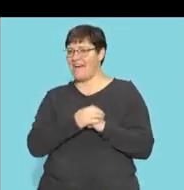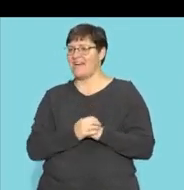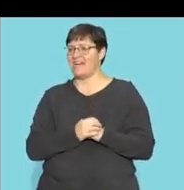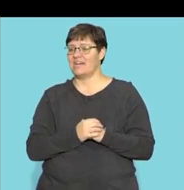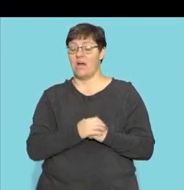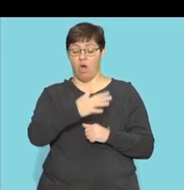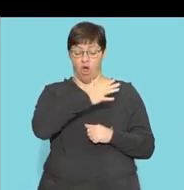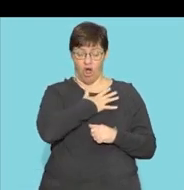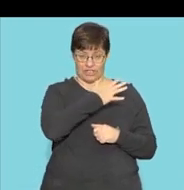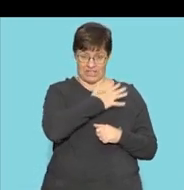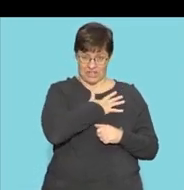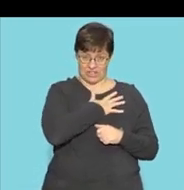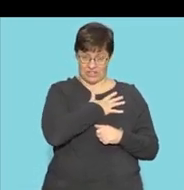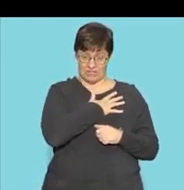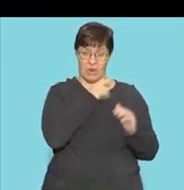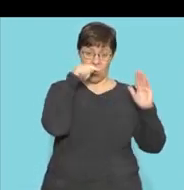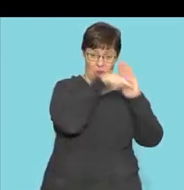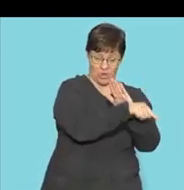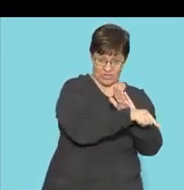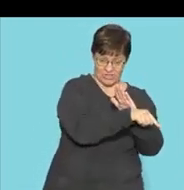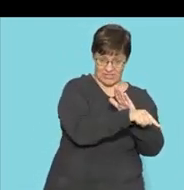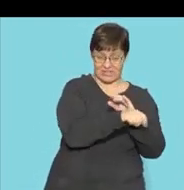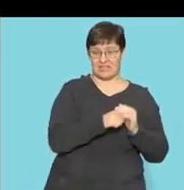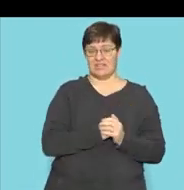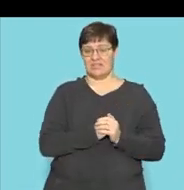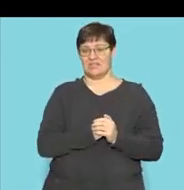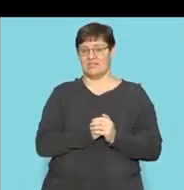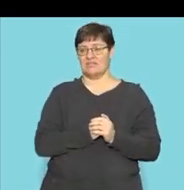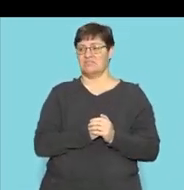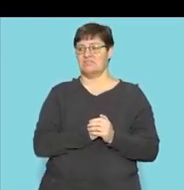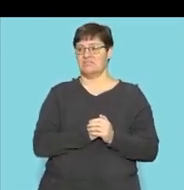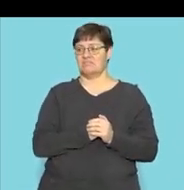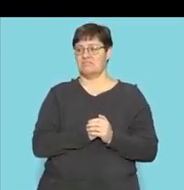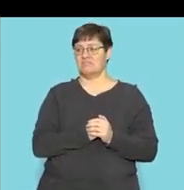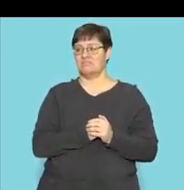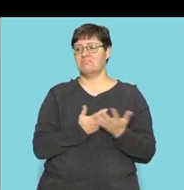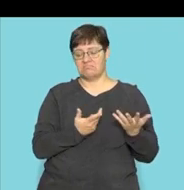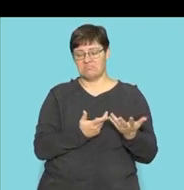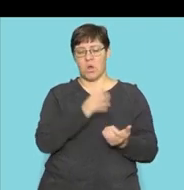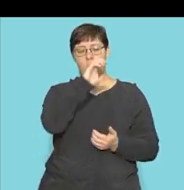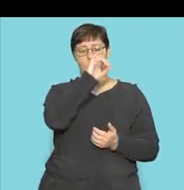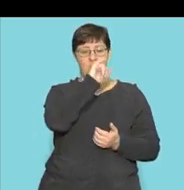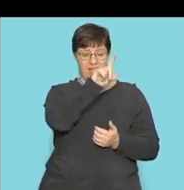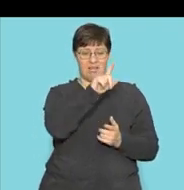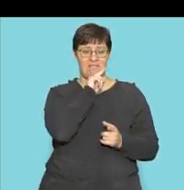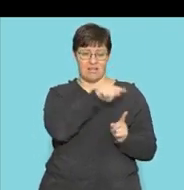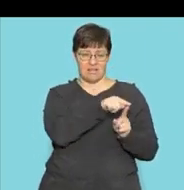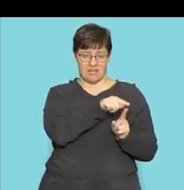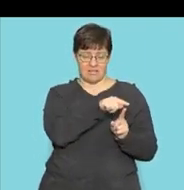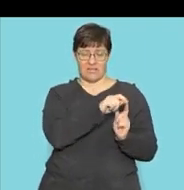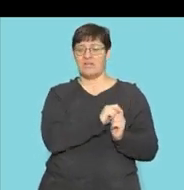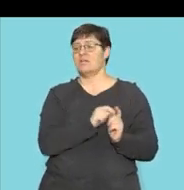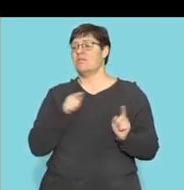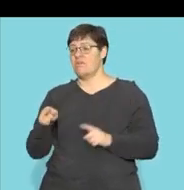that oxidation is a loss, that mnemonic oil, and the mnemonic